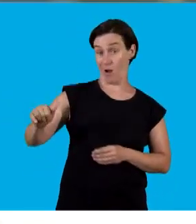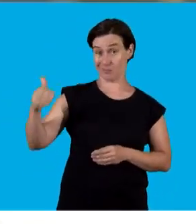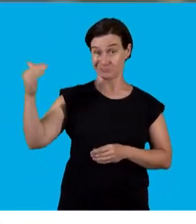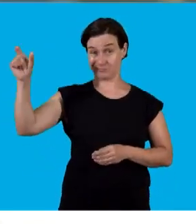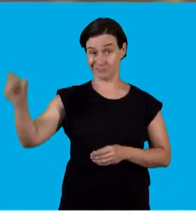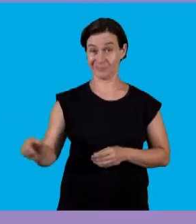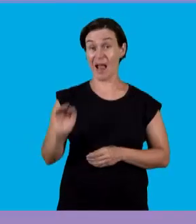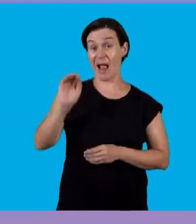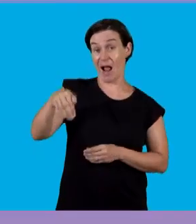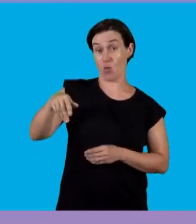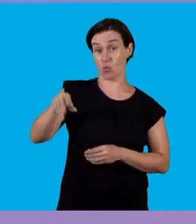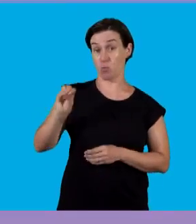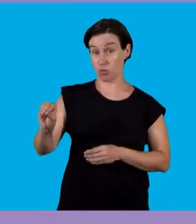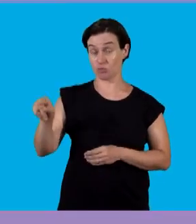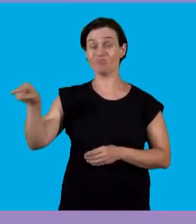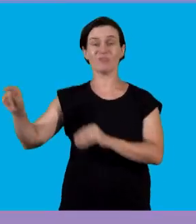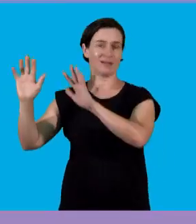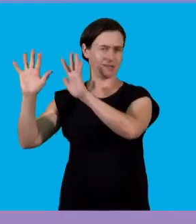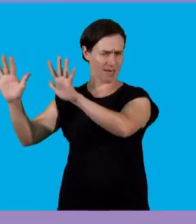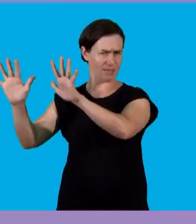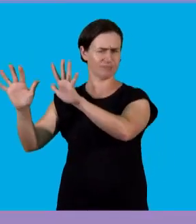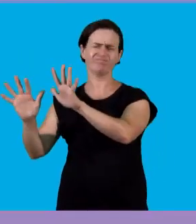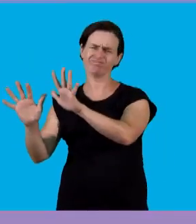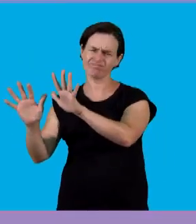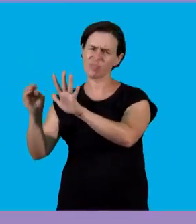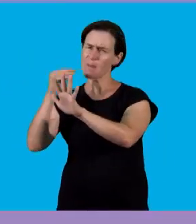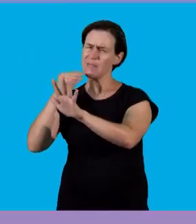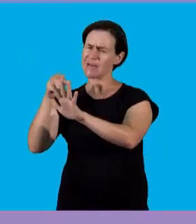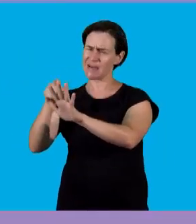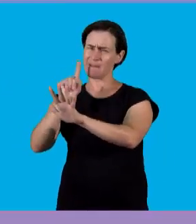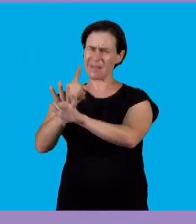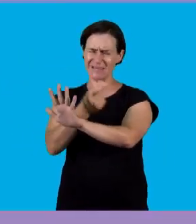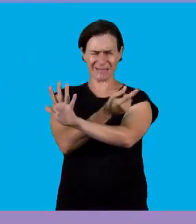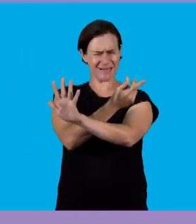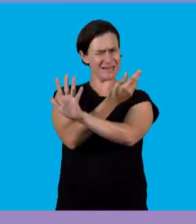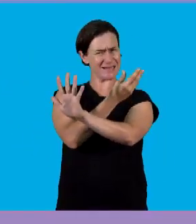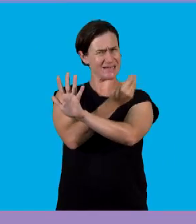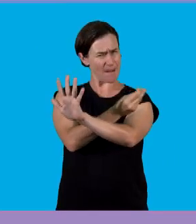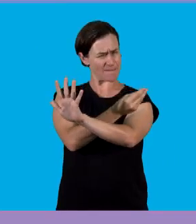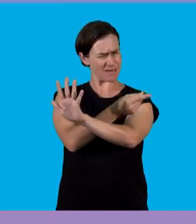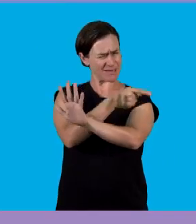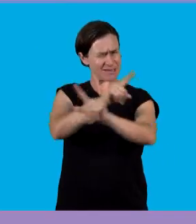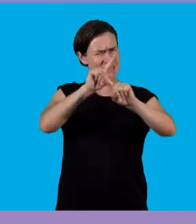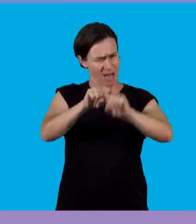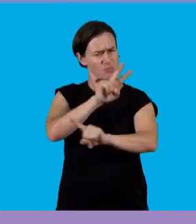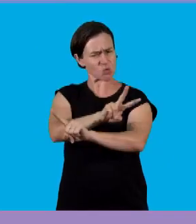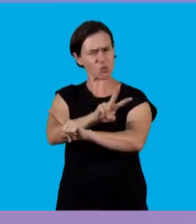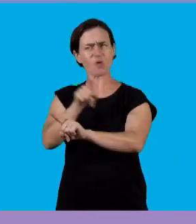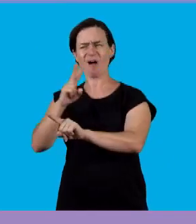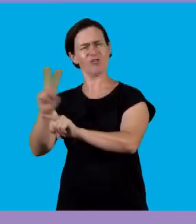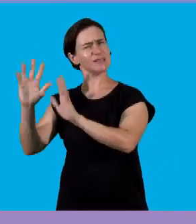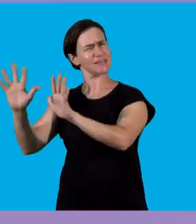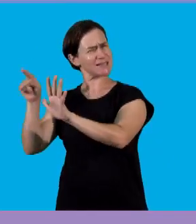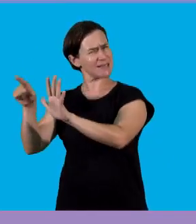value is a 10. So for us to result in that 10, an input value was multiplied